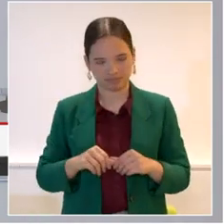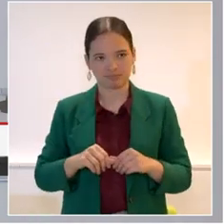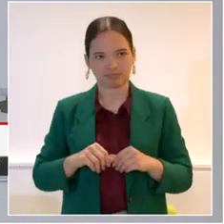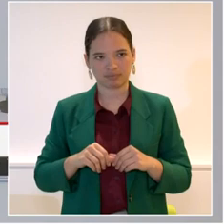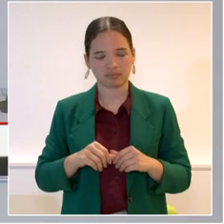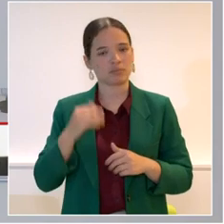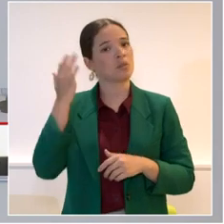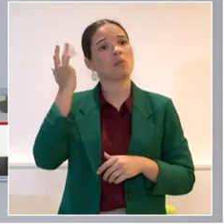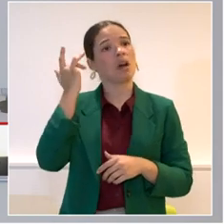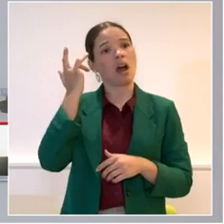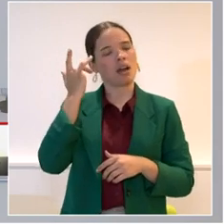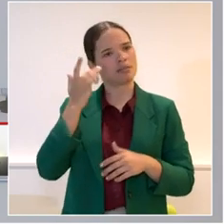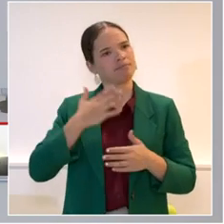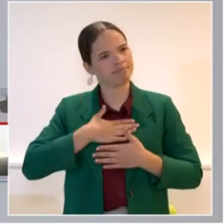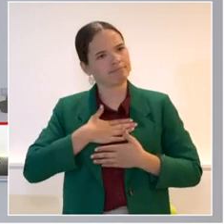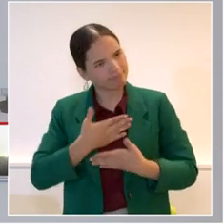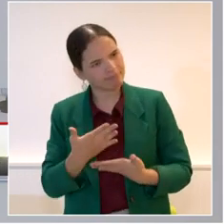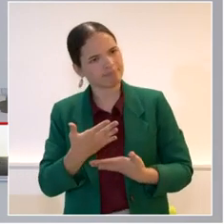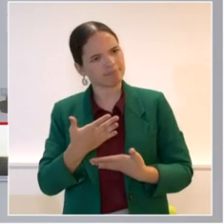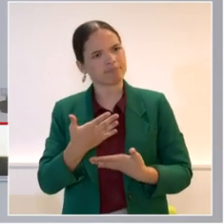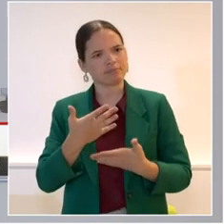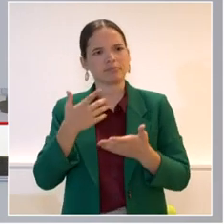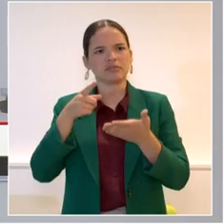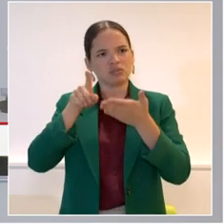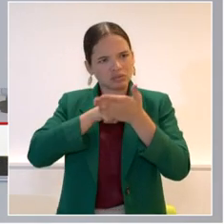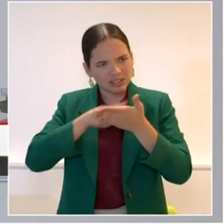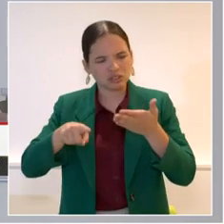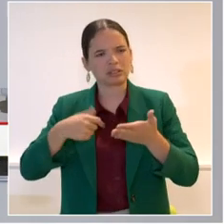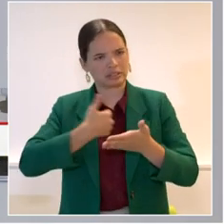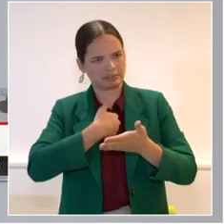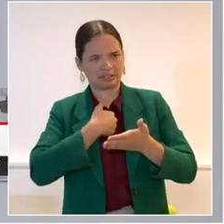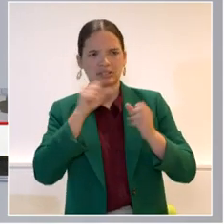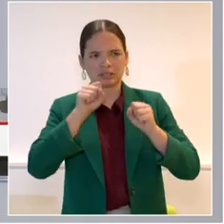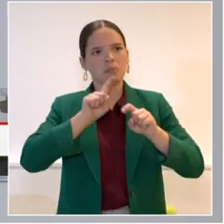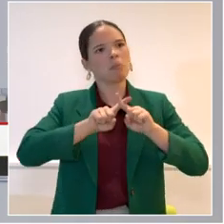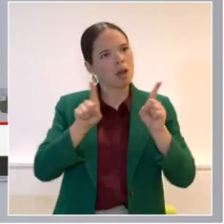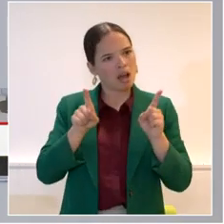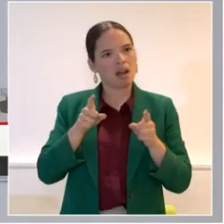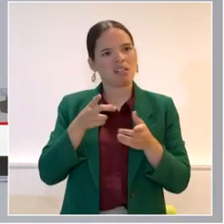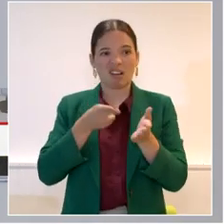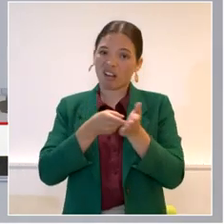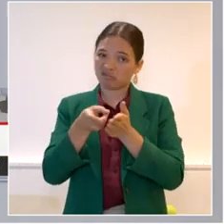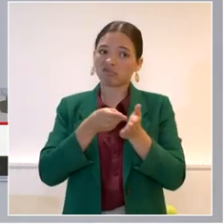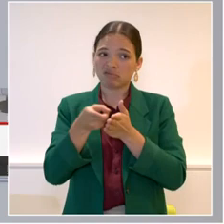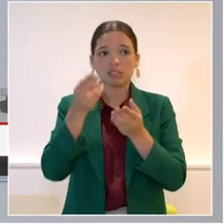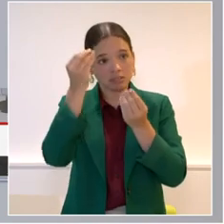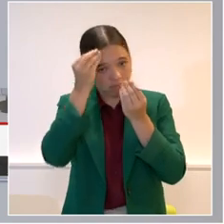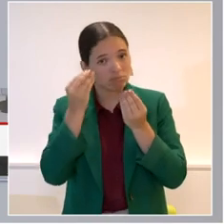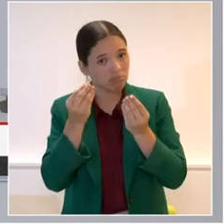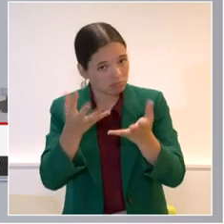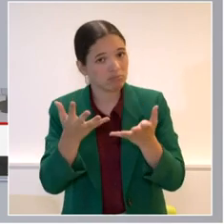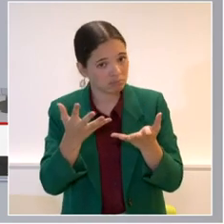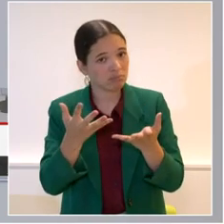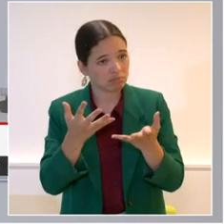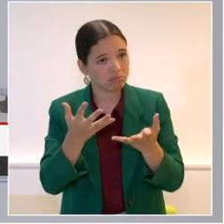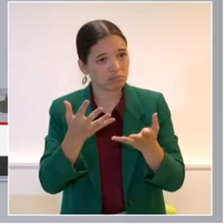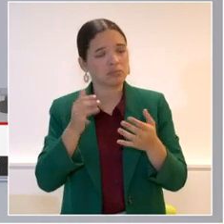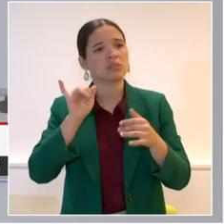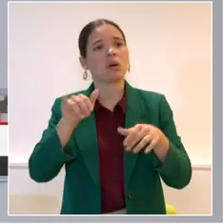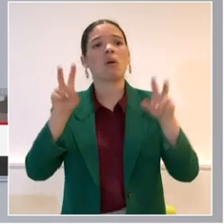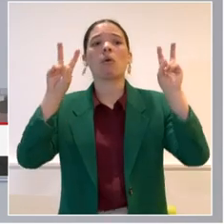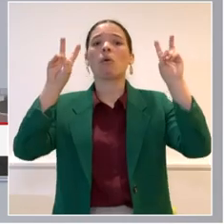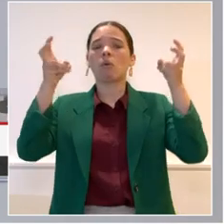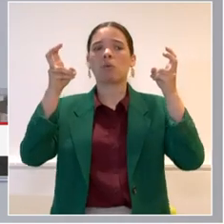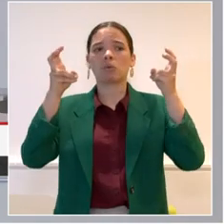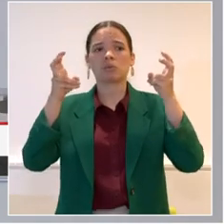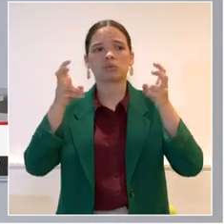be both self-critical and tell the truth. So I'm going to share a quote with you. It's a quote I found by William Faulkner that says,